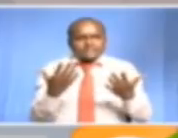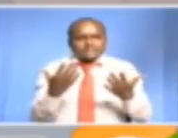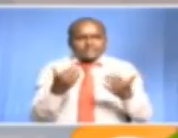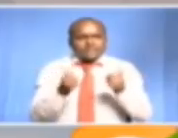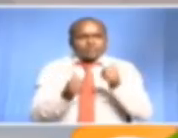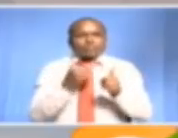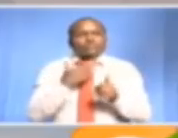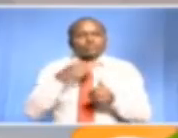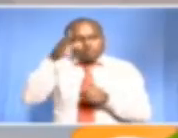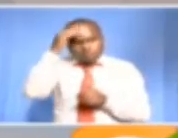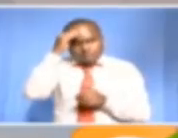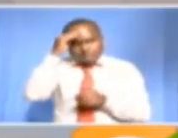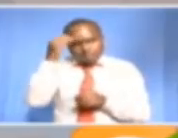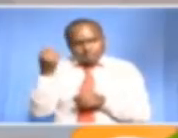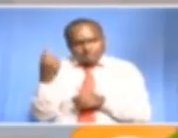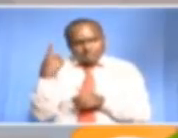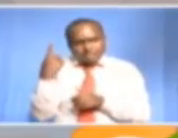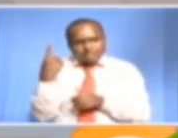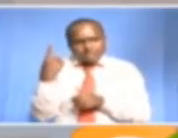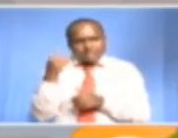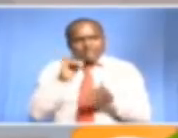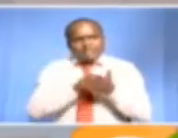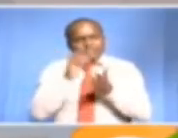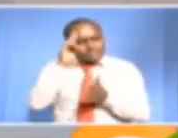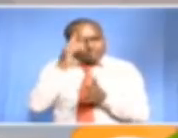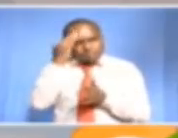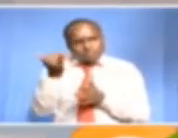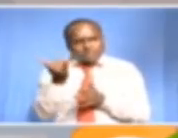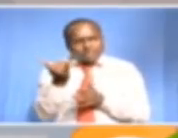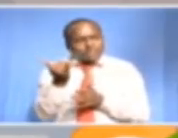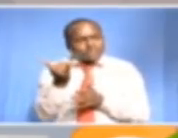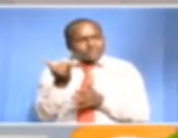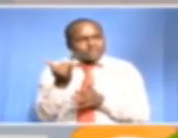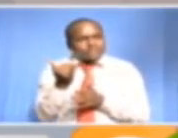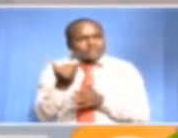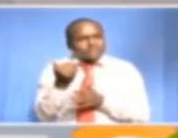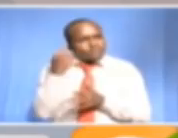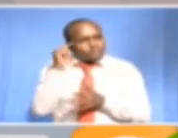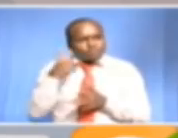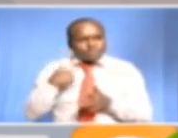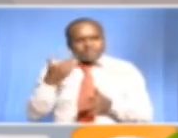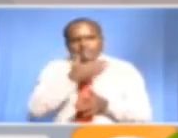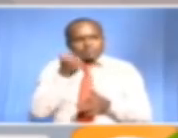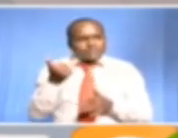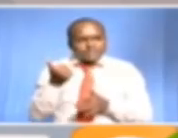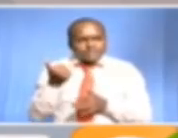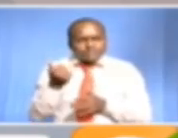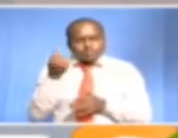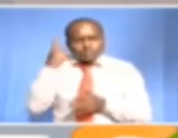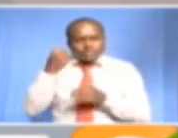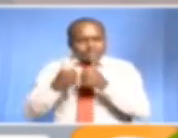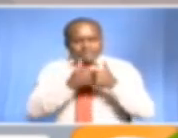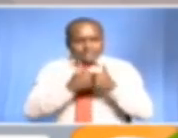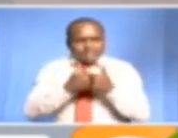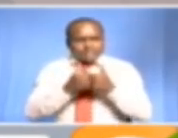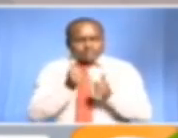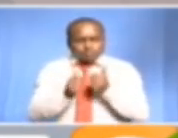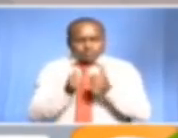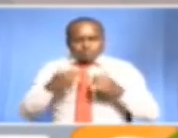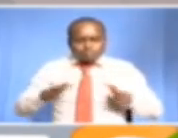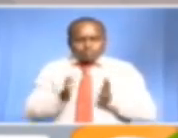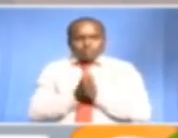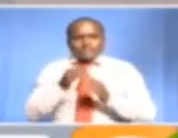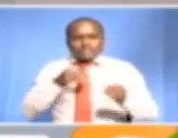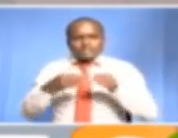learn, to understand. So that is the reason why, you see, for me, it is better to understand the challenges that people with disability